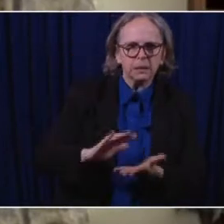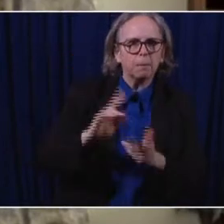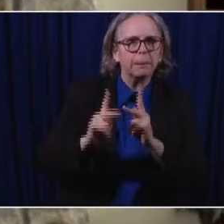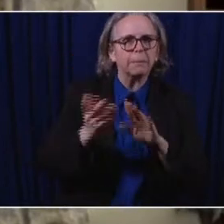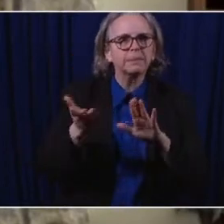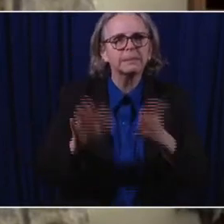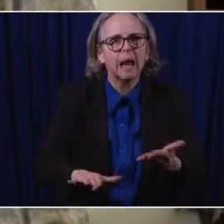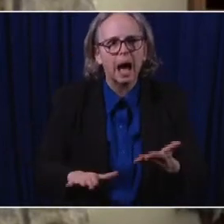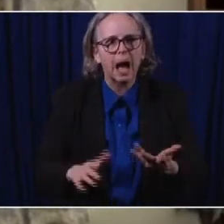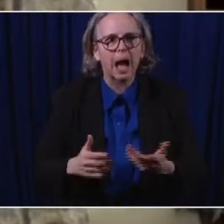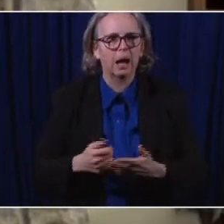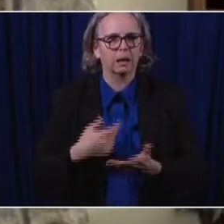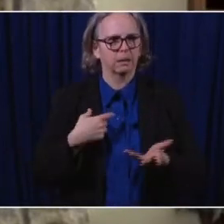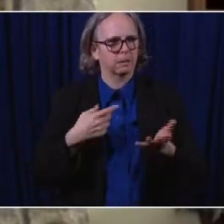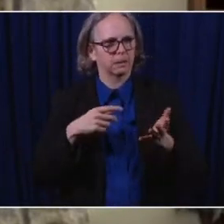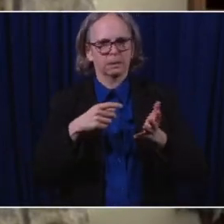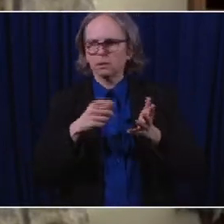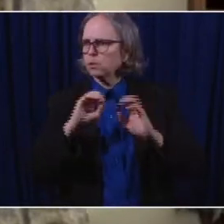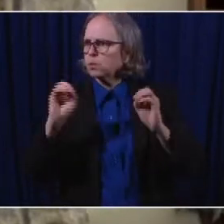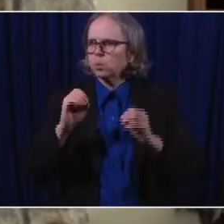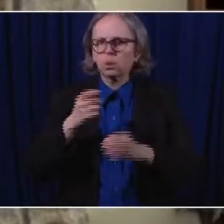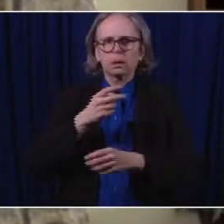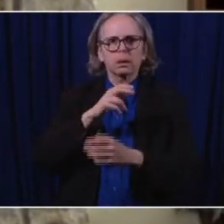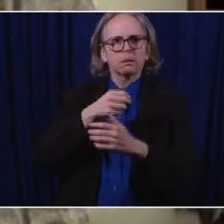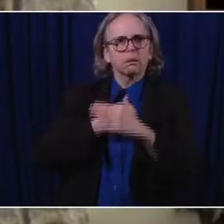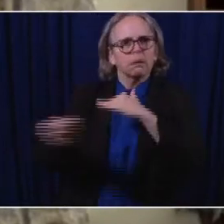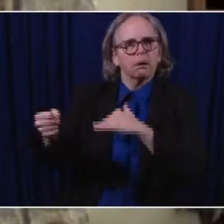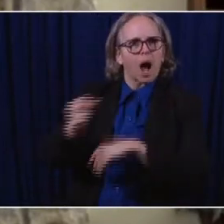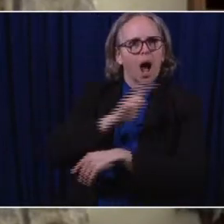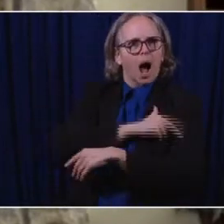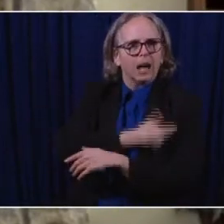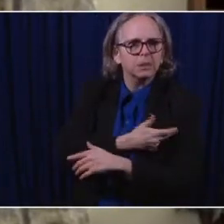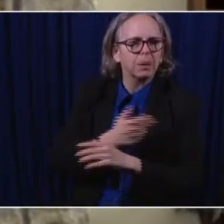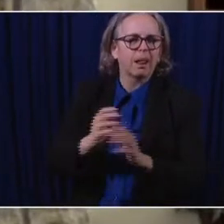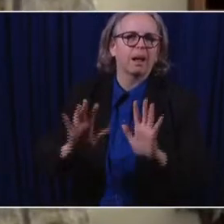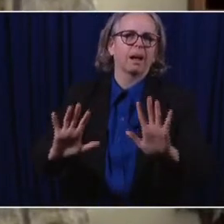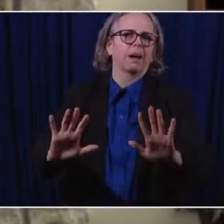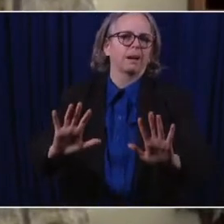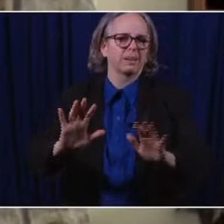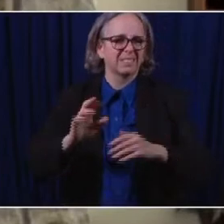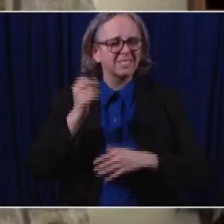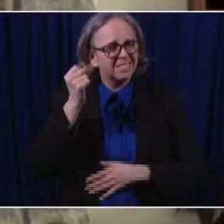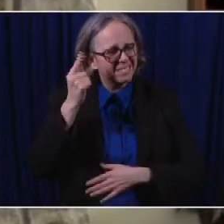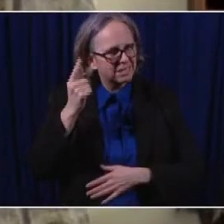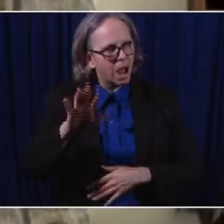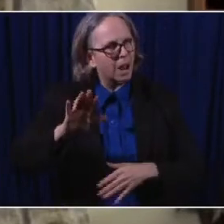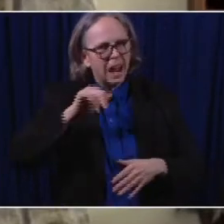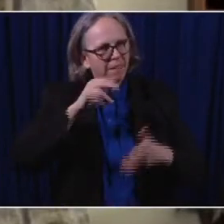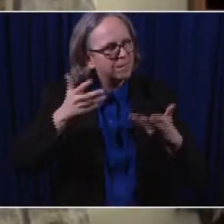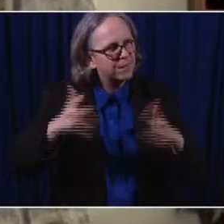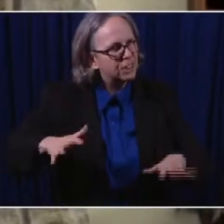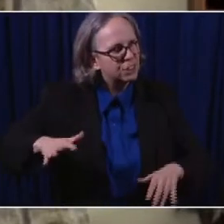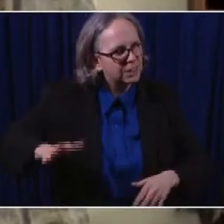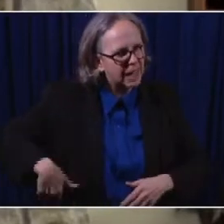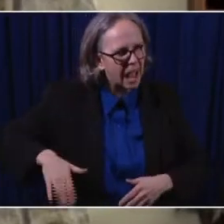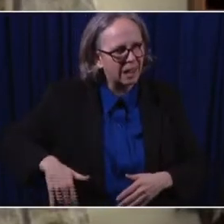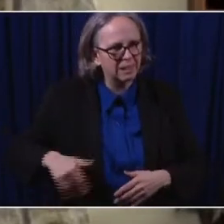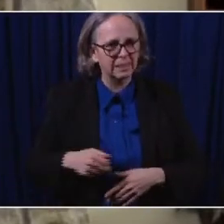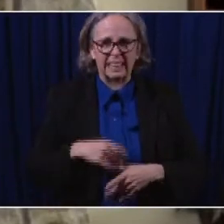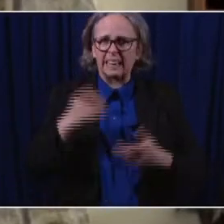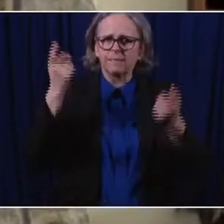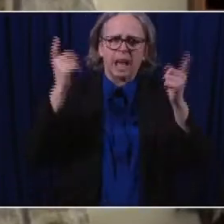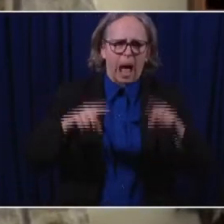to do because as new people come into nursing homes, we really want to get them vaccinated if they've not